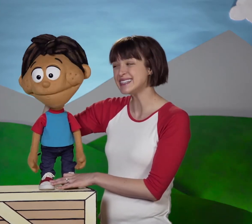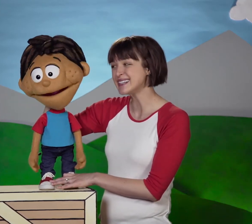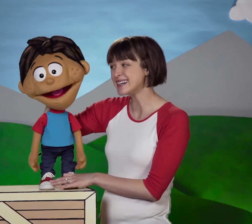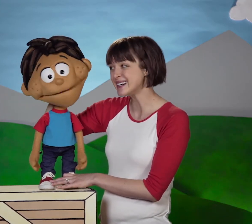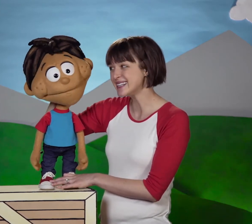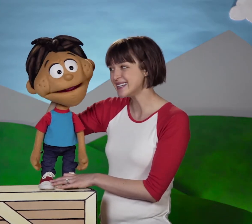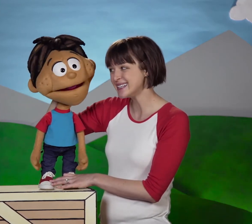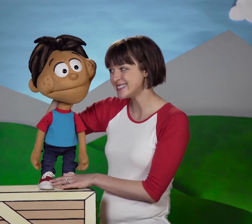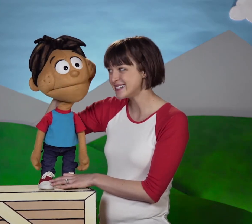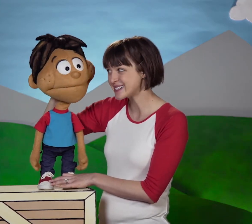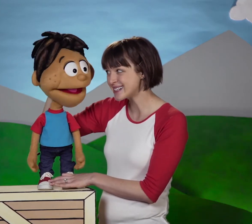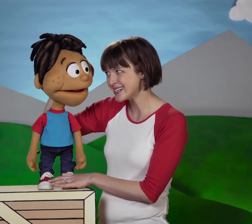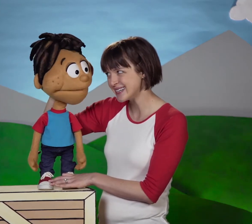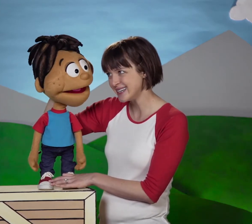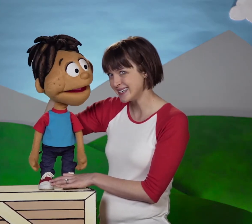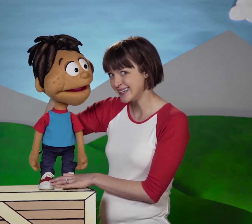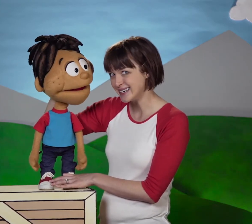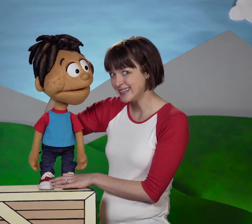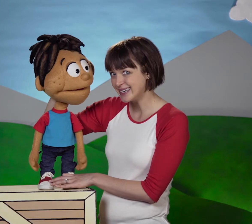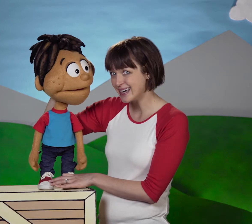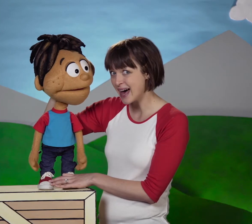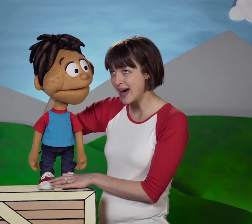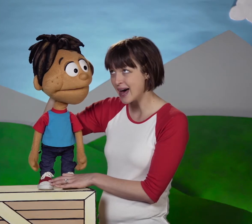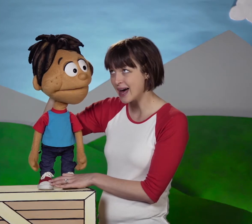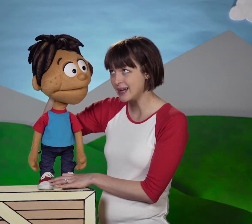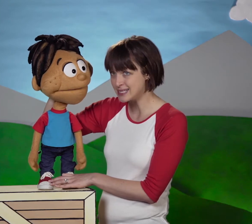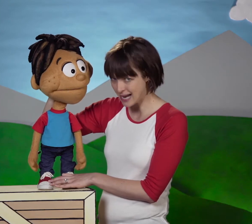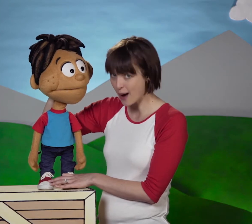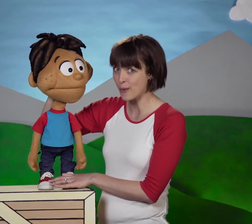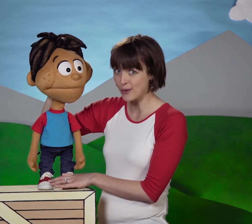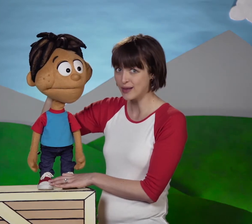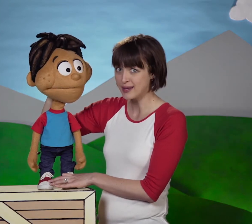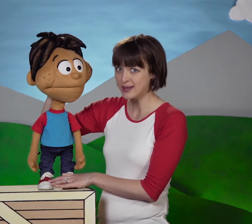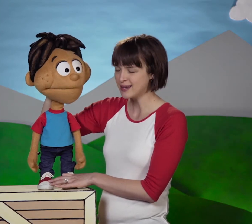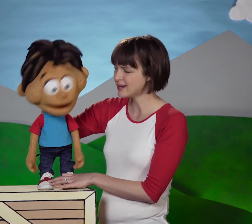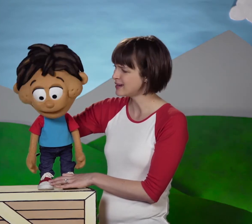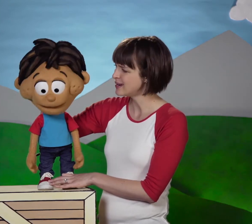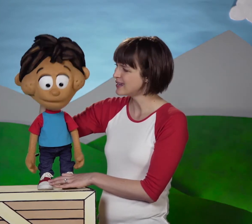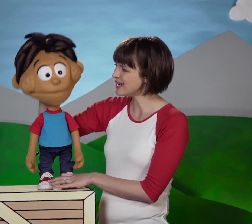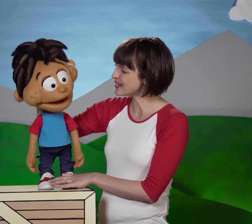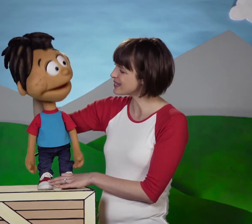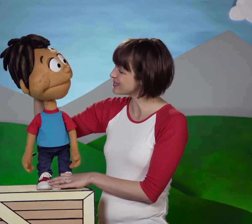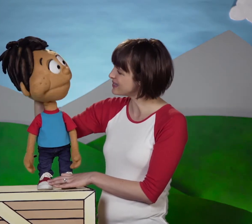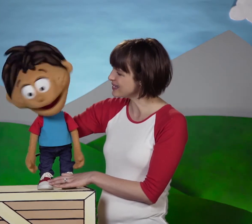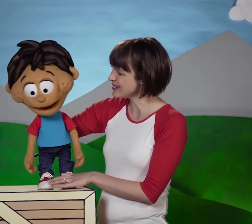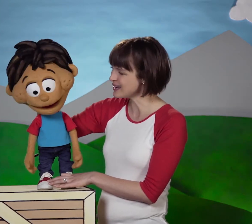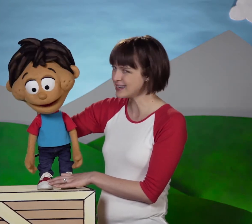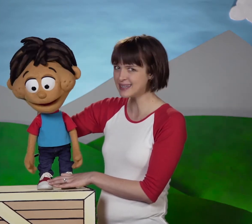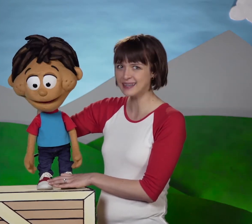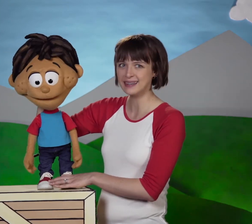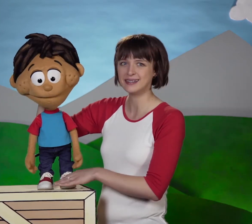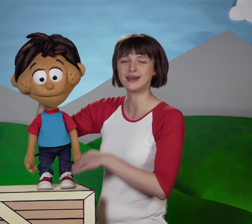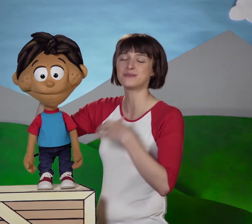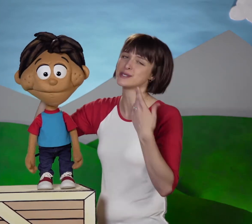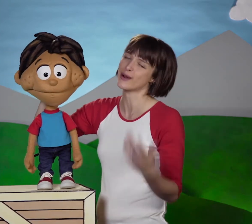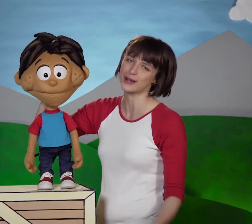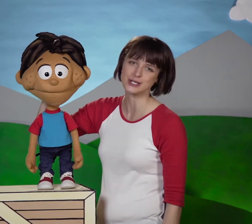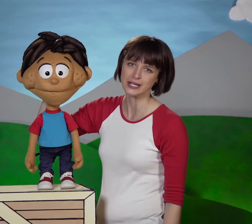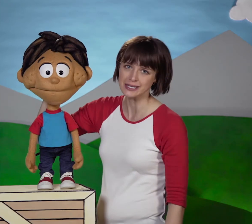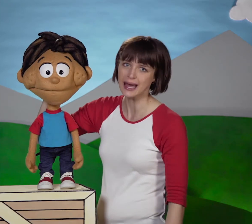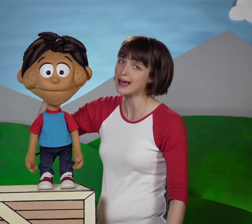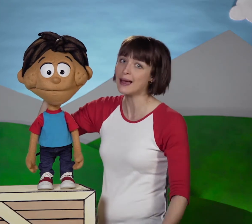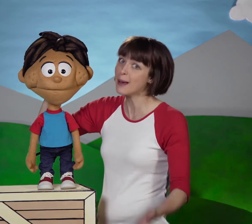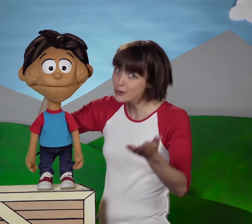wet while it's drying? A towel. Oh, man! I'm